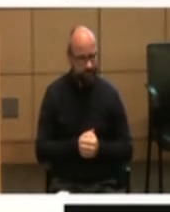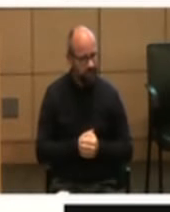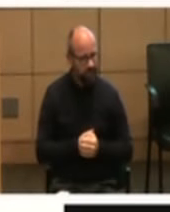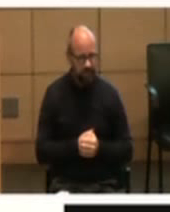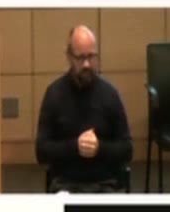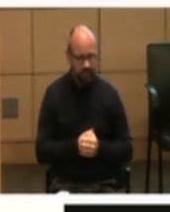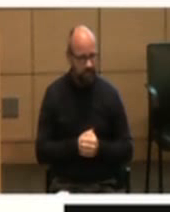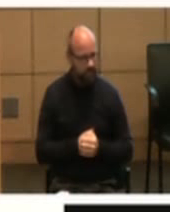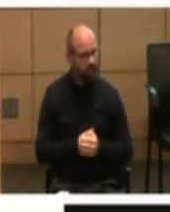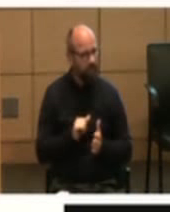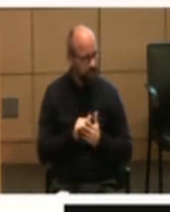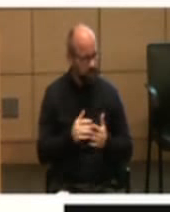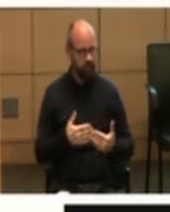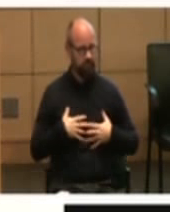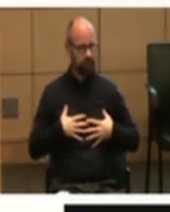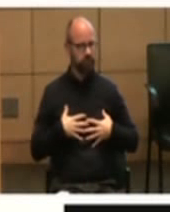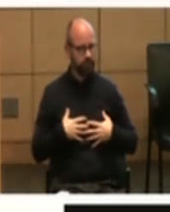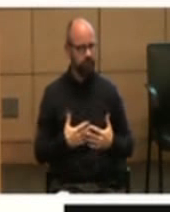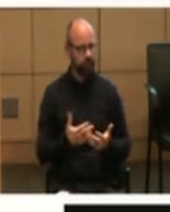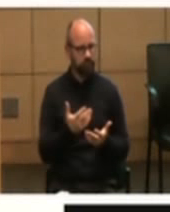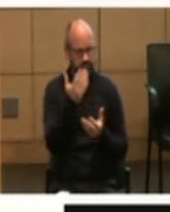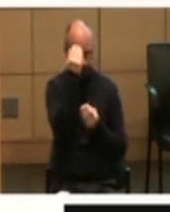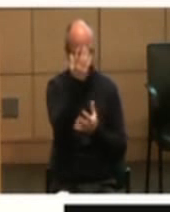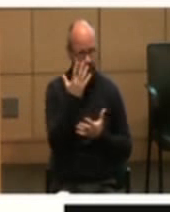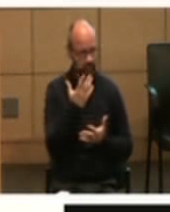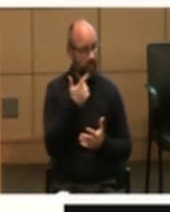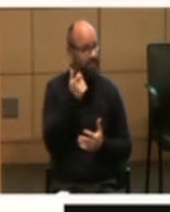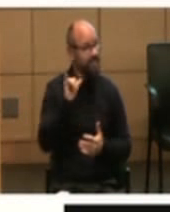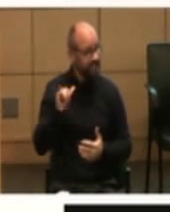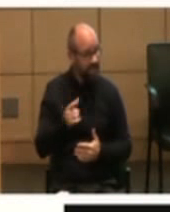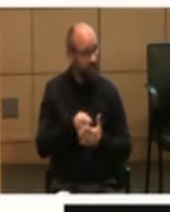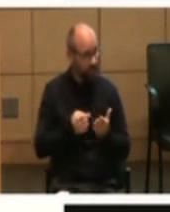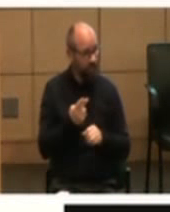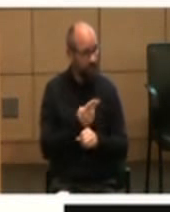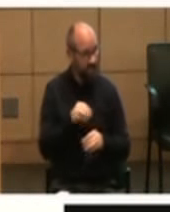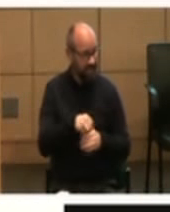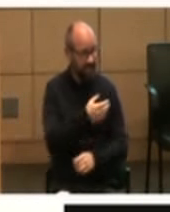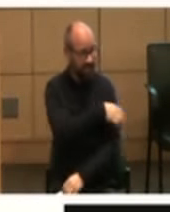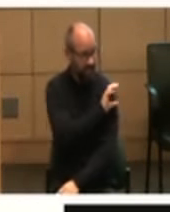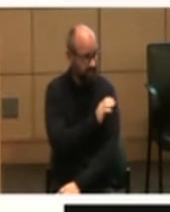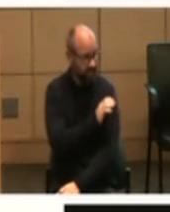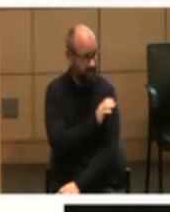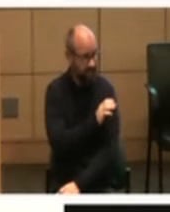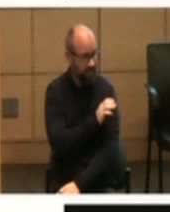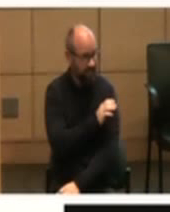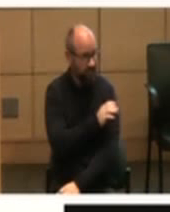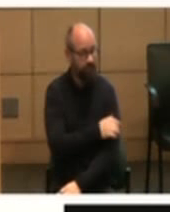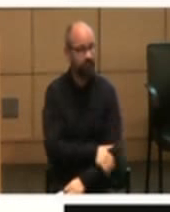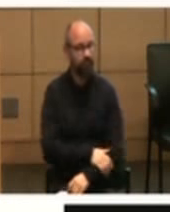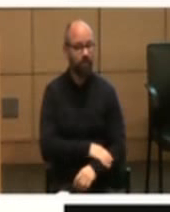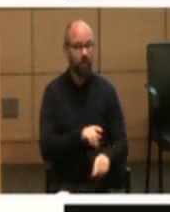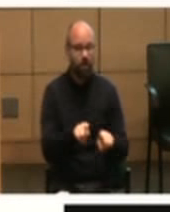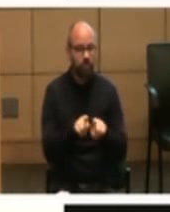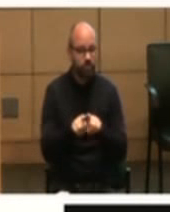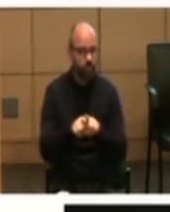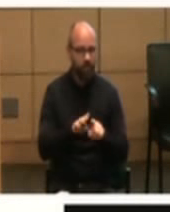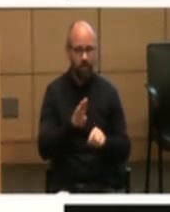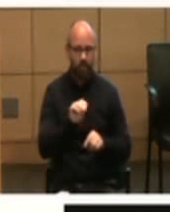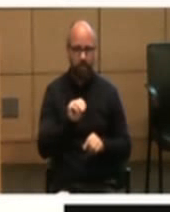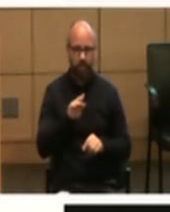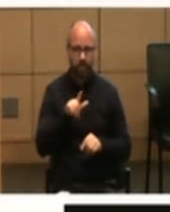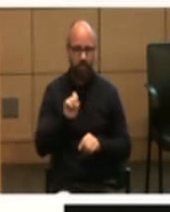really telling, because this is what we're using in the clinic. We're also using maskers such as multi-talker babbles that